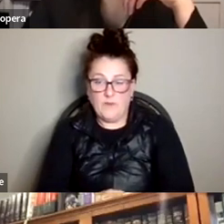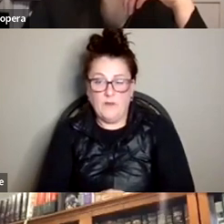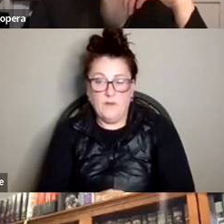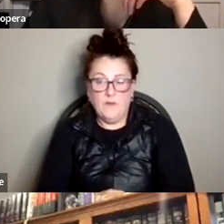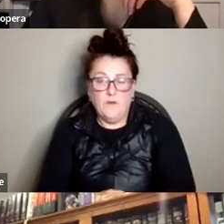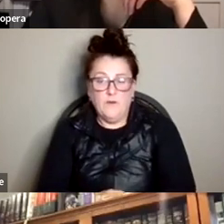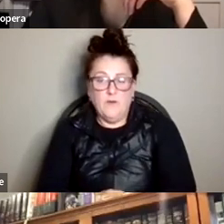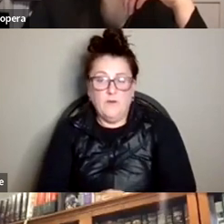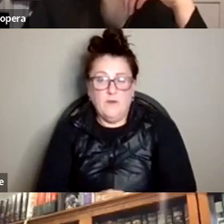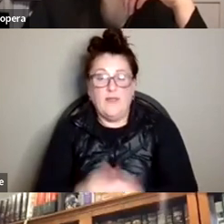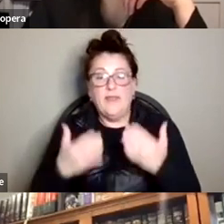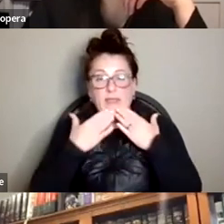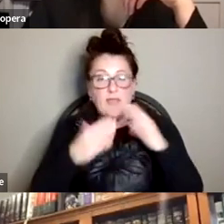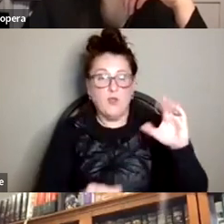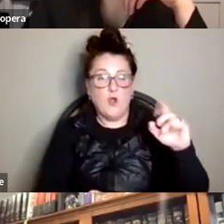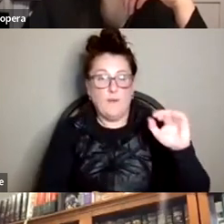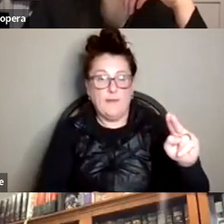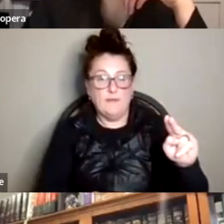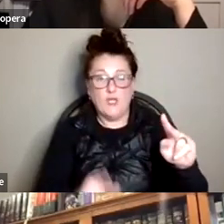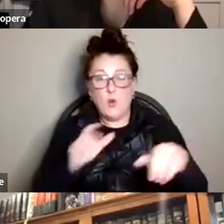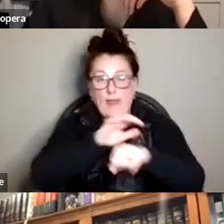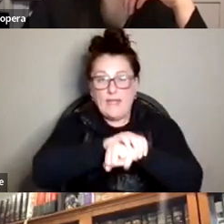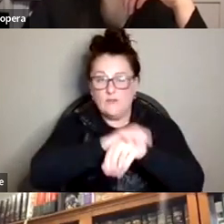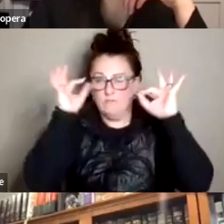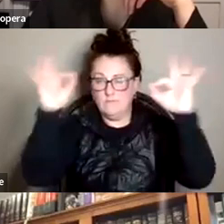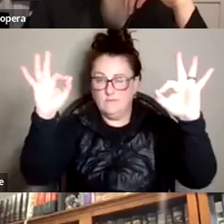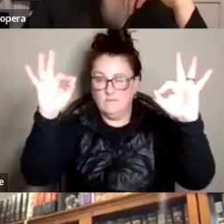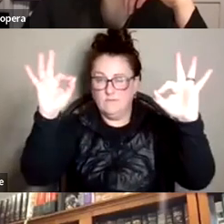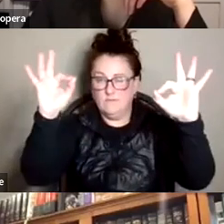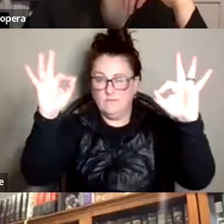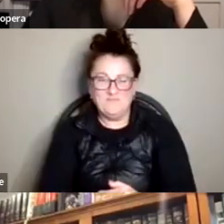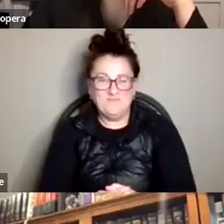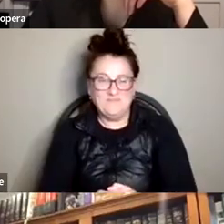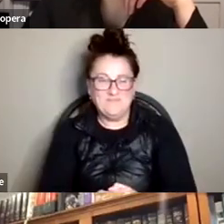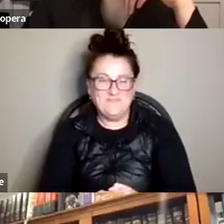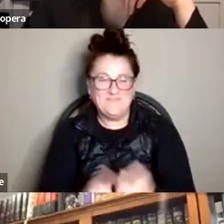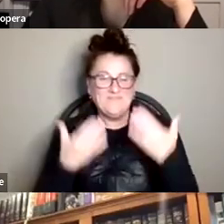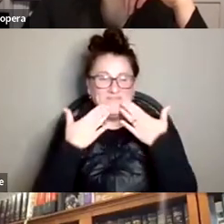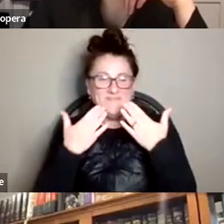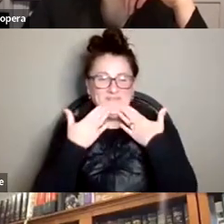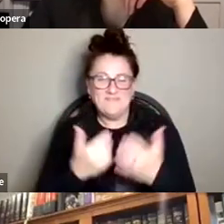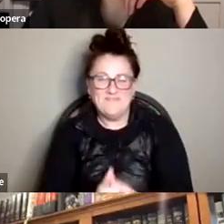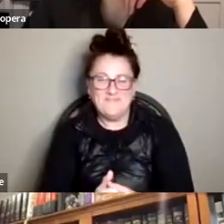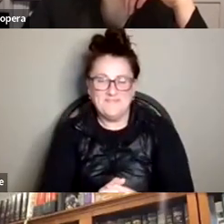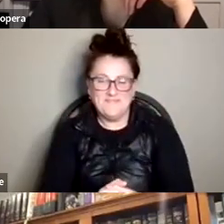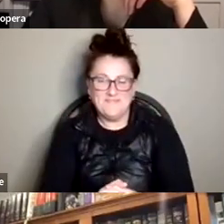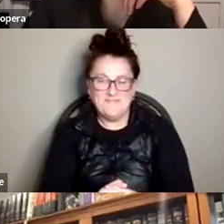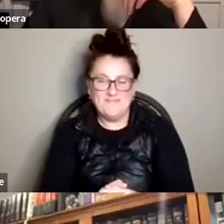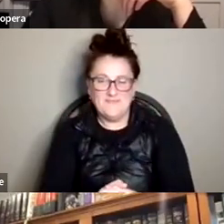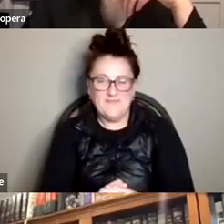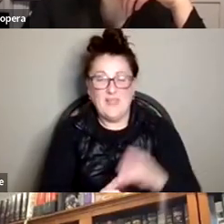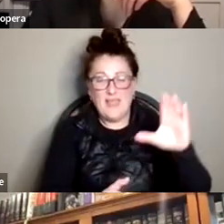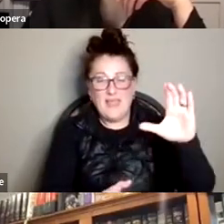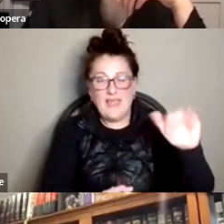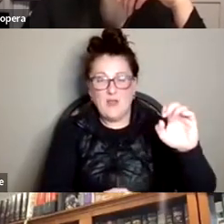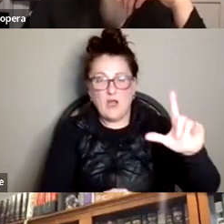Thank you so much, Carmen. Your English was great. So thank you for that. We have Carol